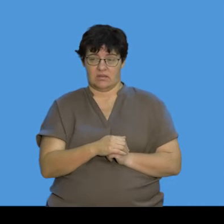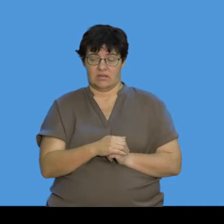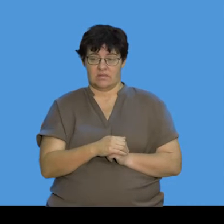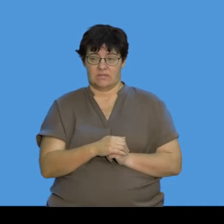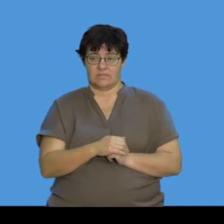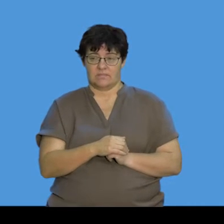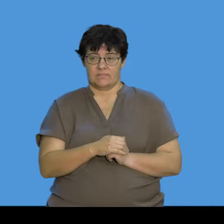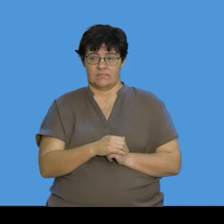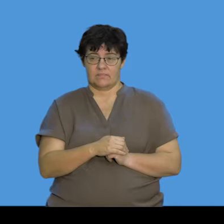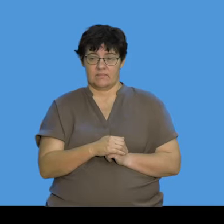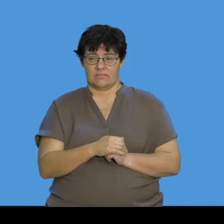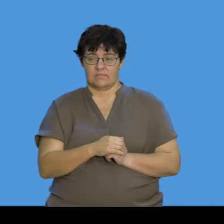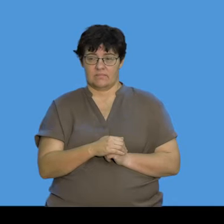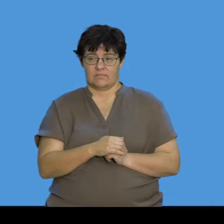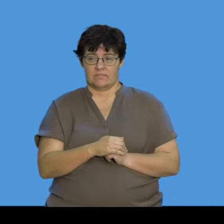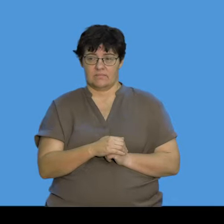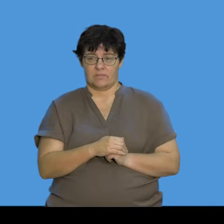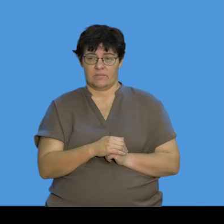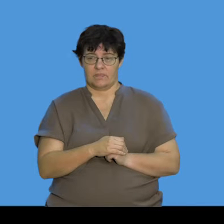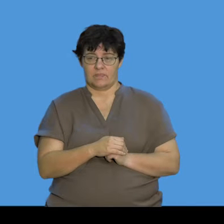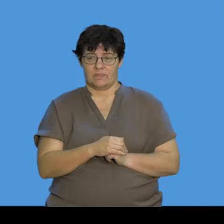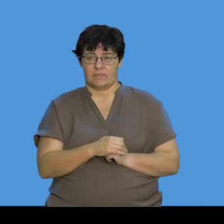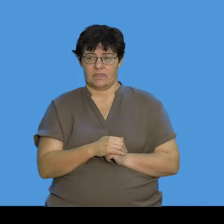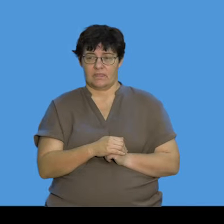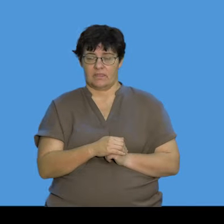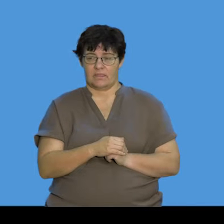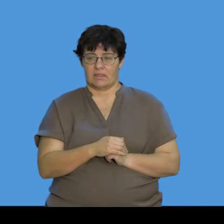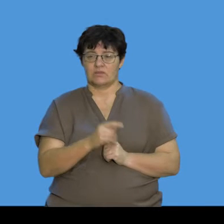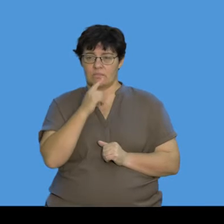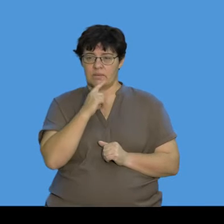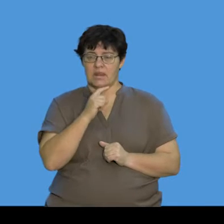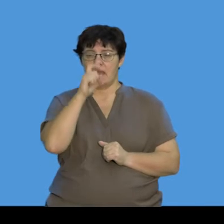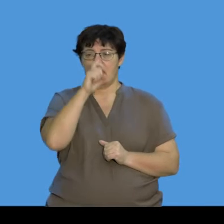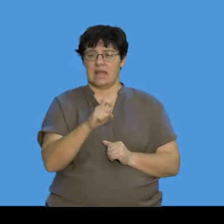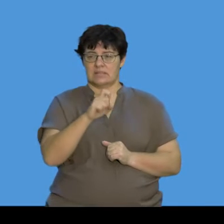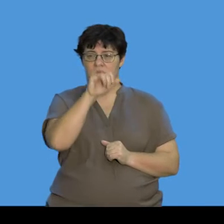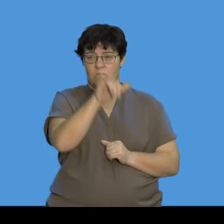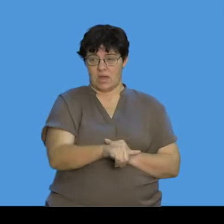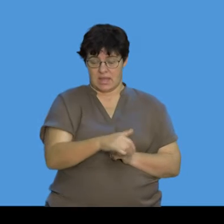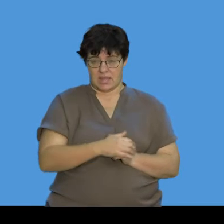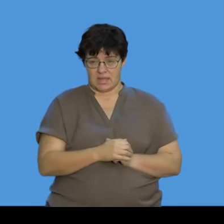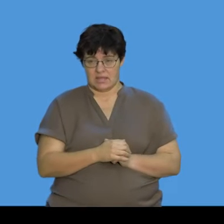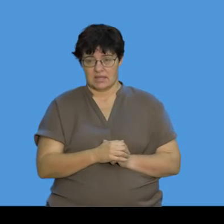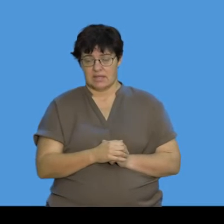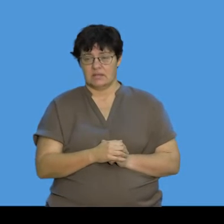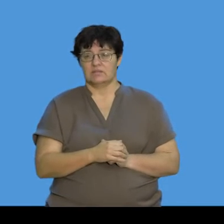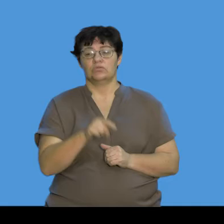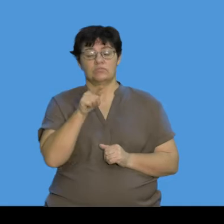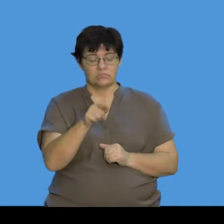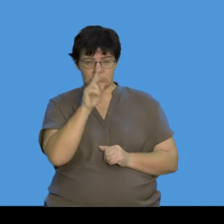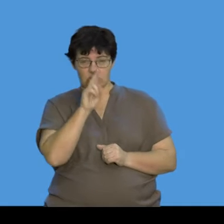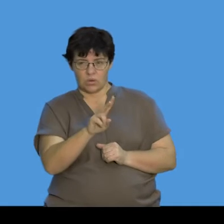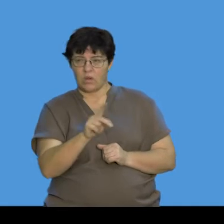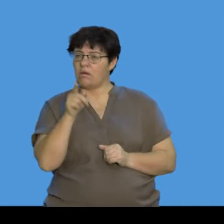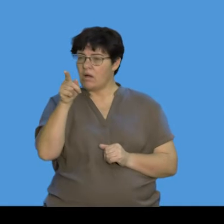the one BC is the longest side, which is XY. So XY. And then you look